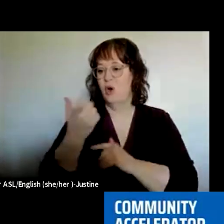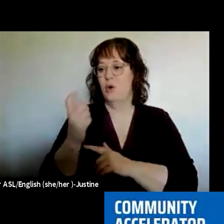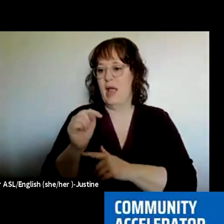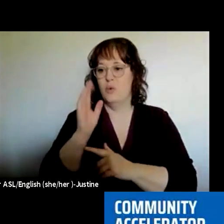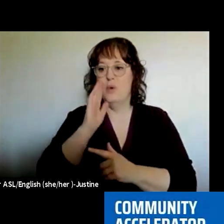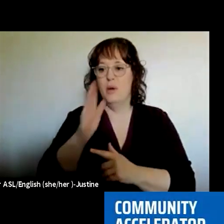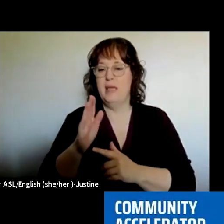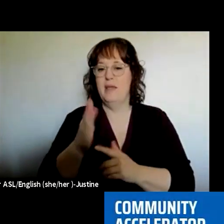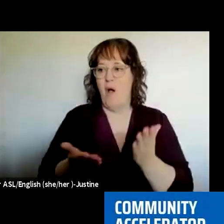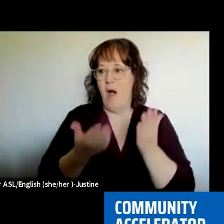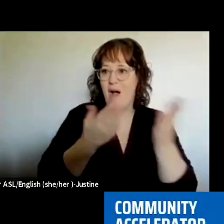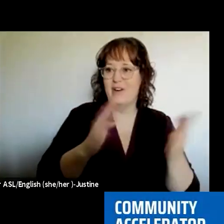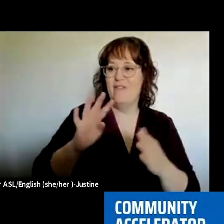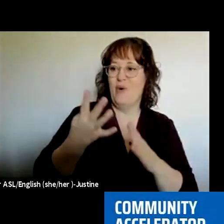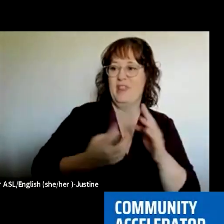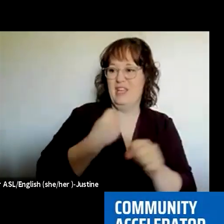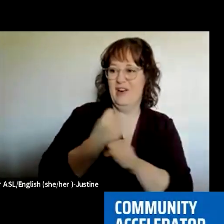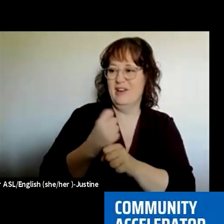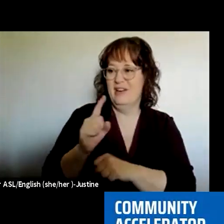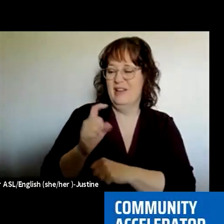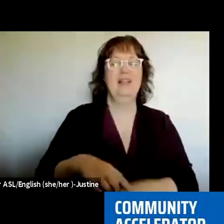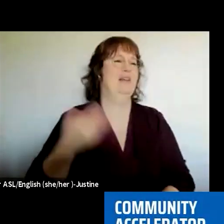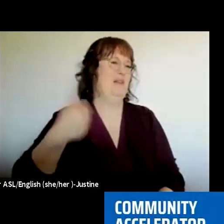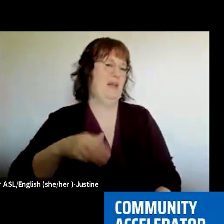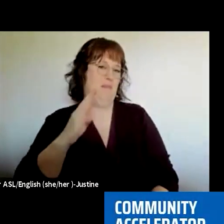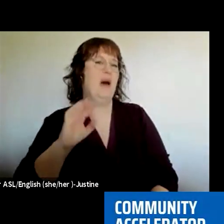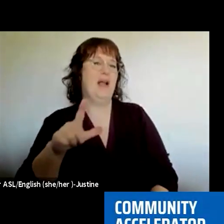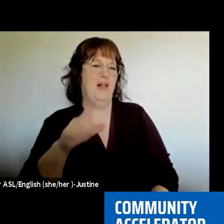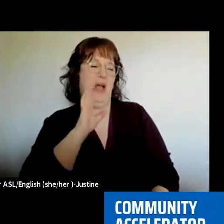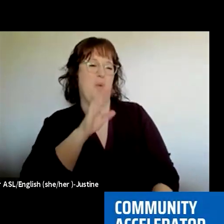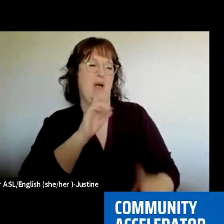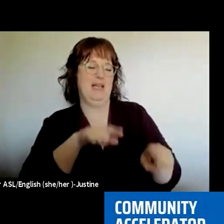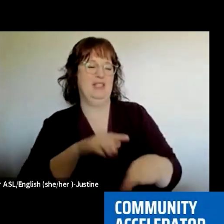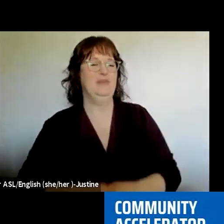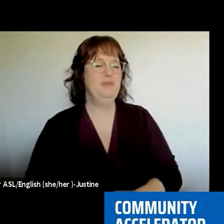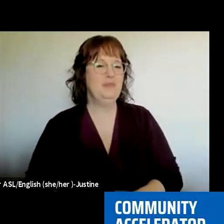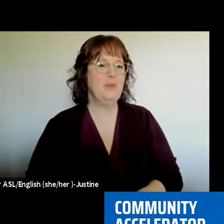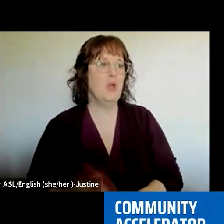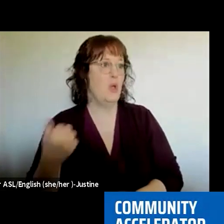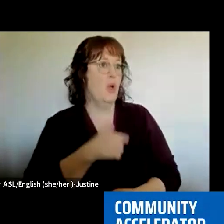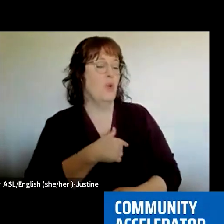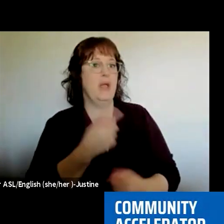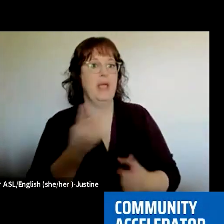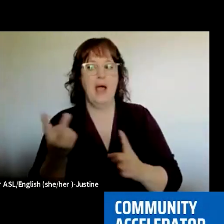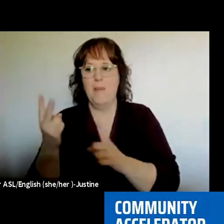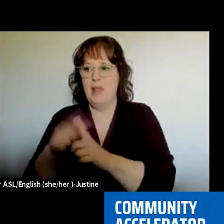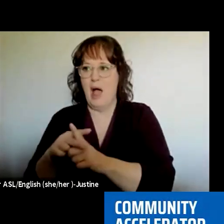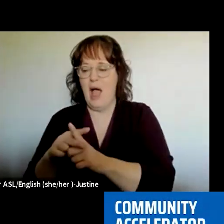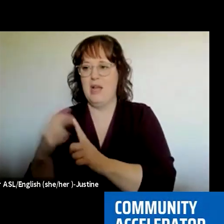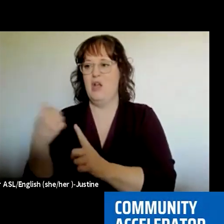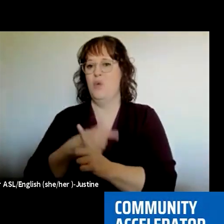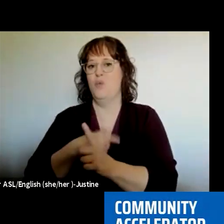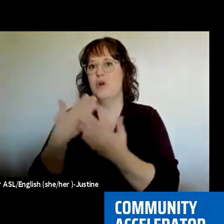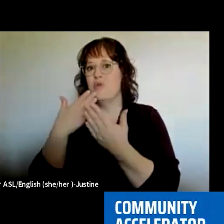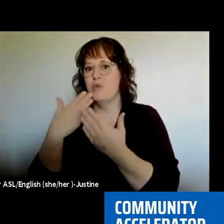year? Yeah, this is Michael again. I'll take this one as well. We applaud and are so grateful to the leadership of the